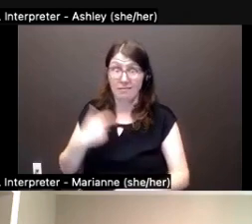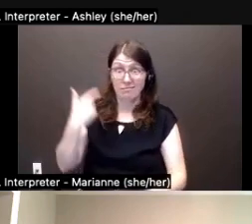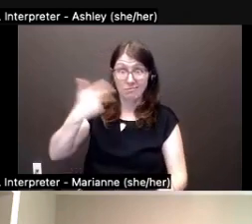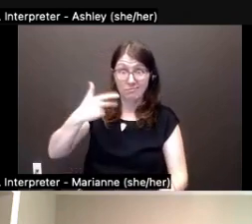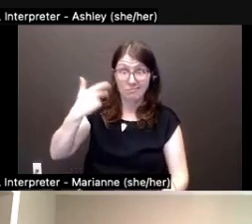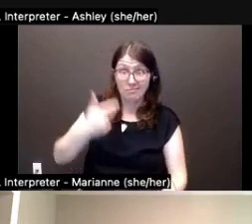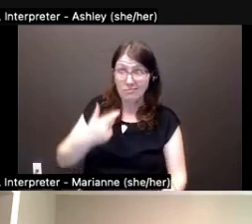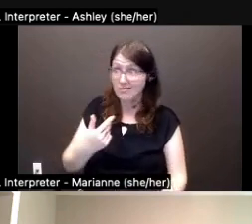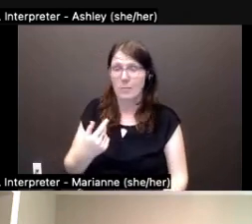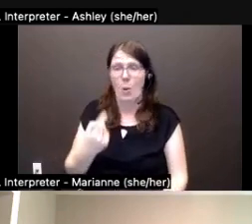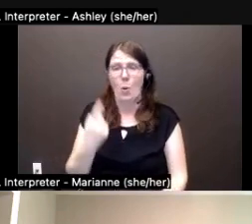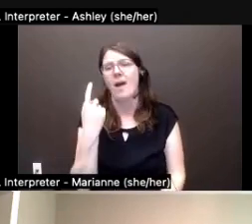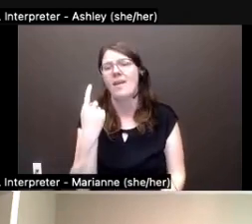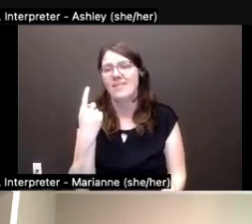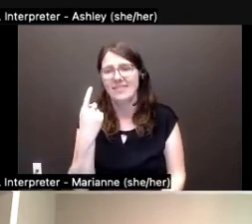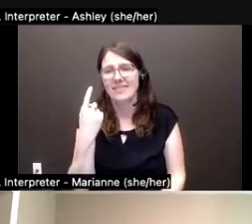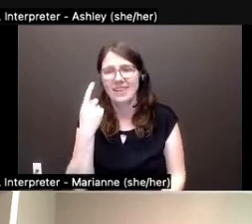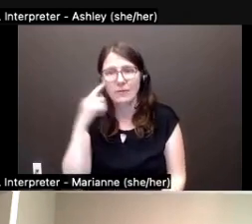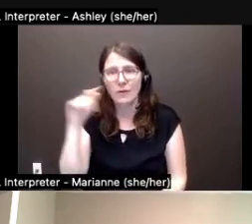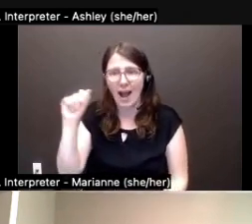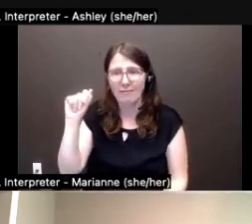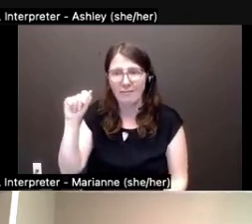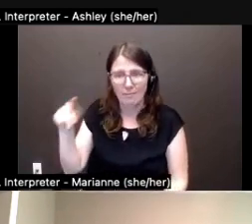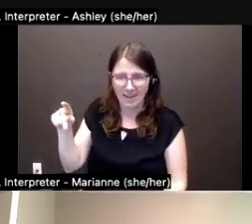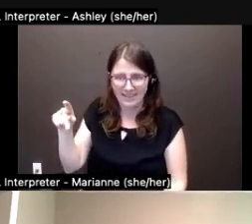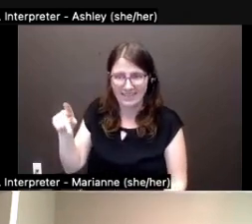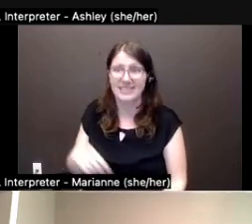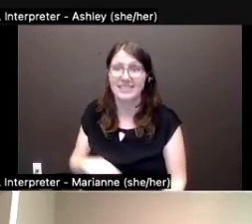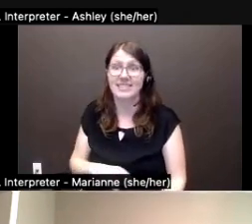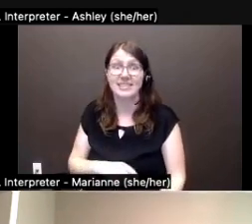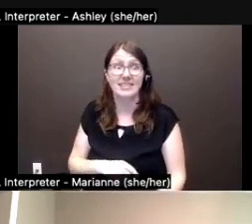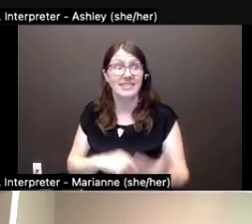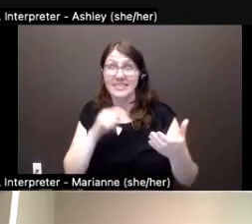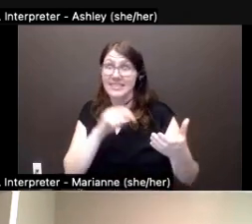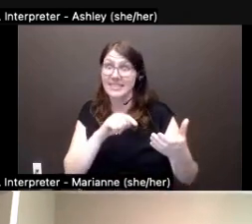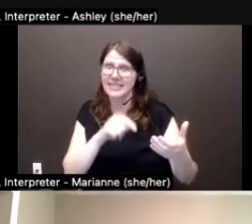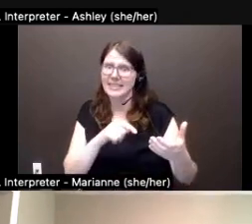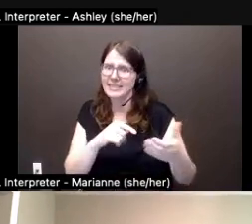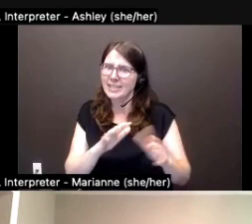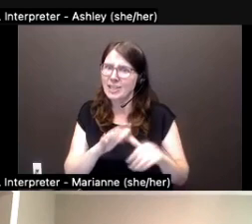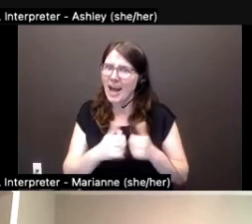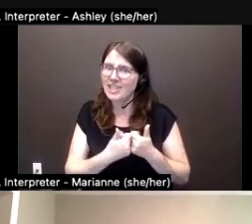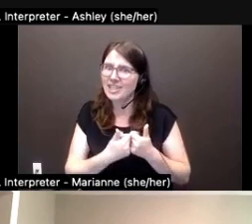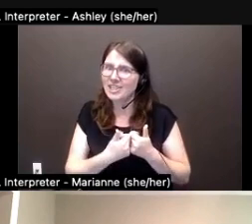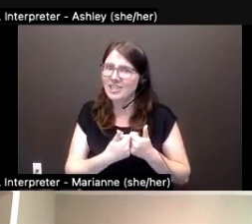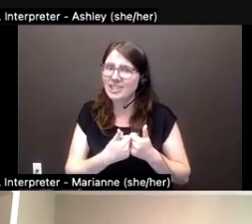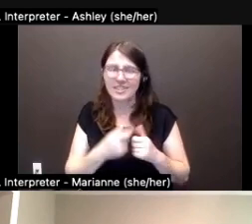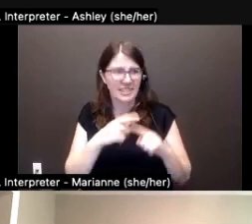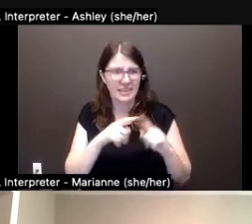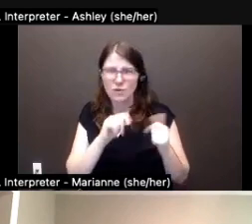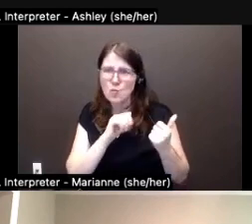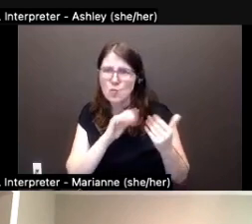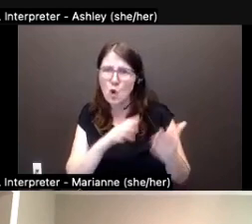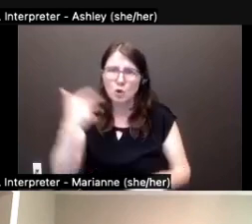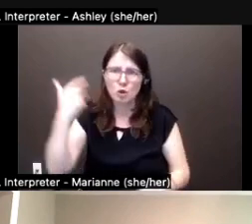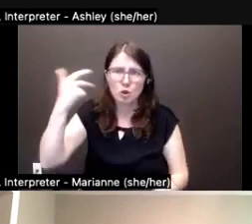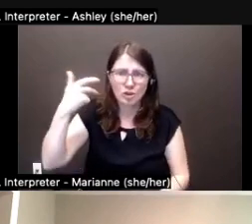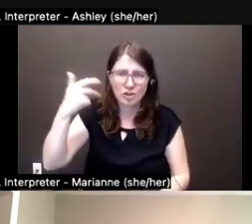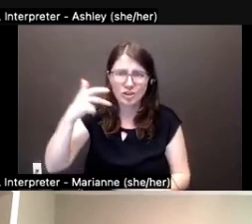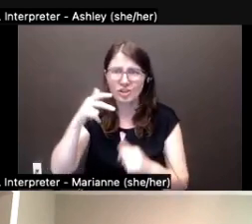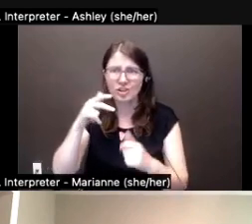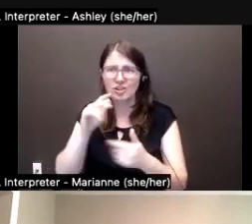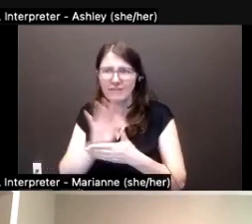greeting, and it is hard. It's a different kind of video making, and it takes a long time to get